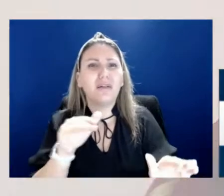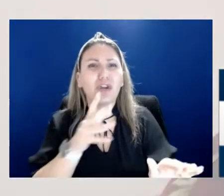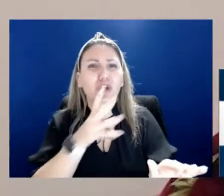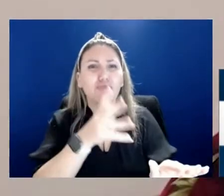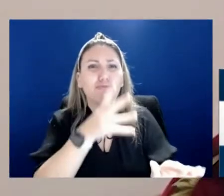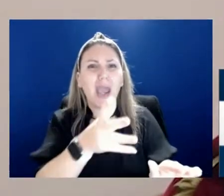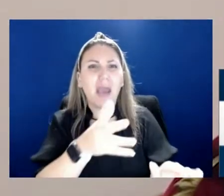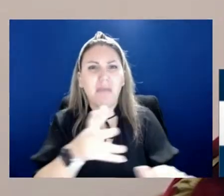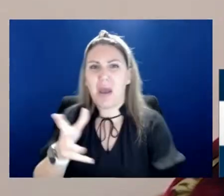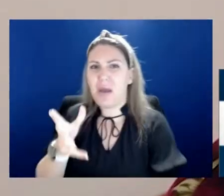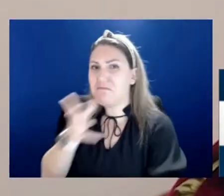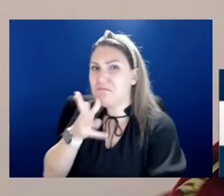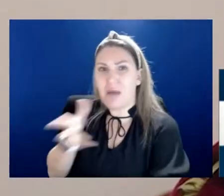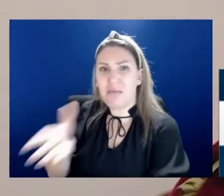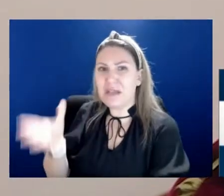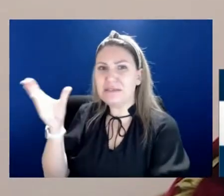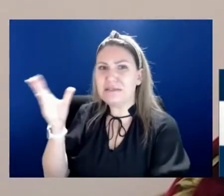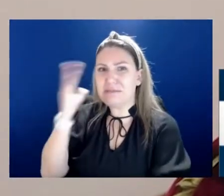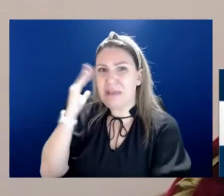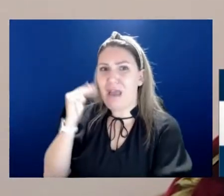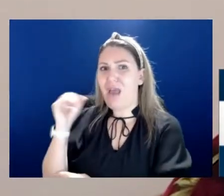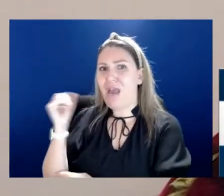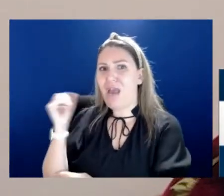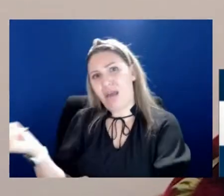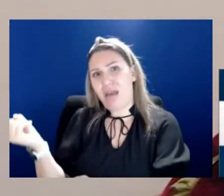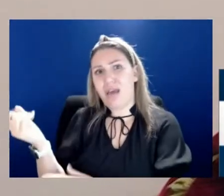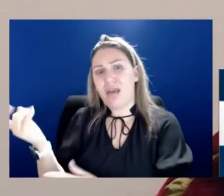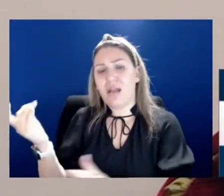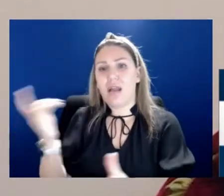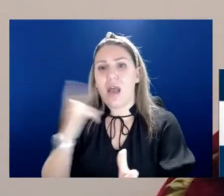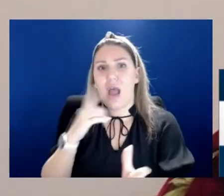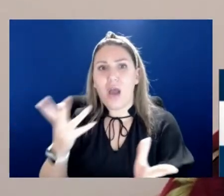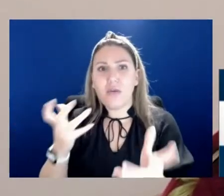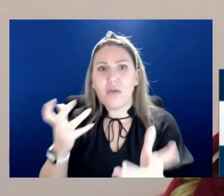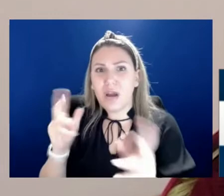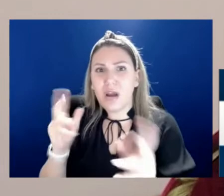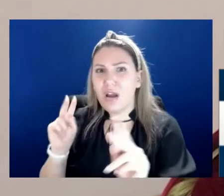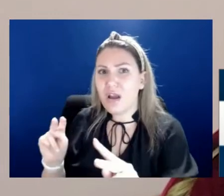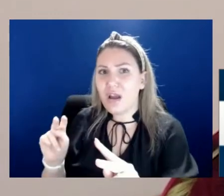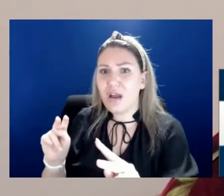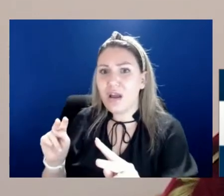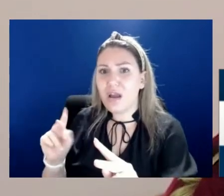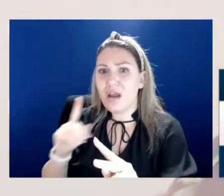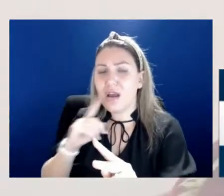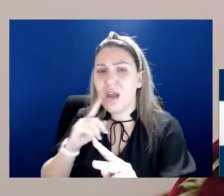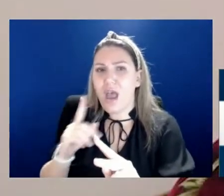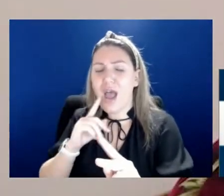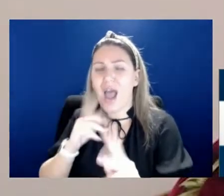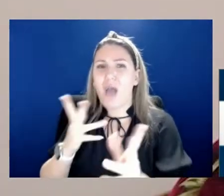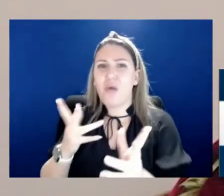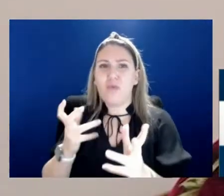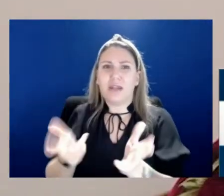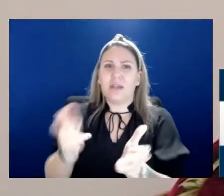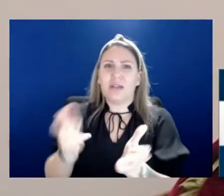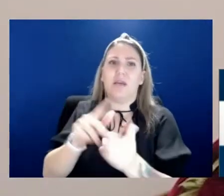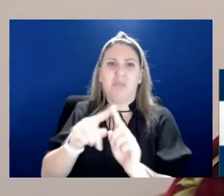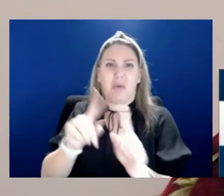head." I wanted to come up, but it turned out that I had a blast wound on my leg.